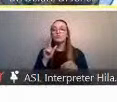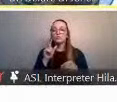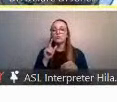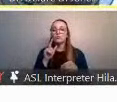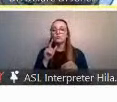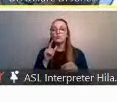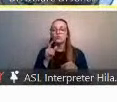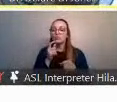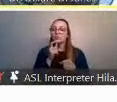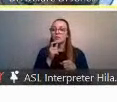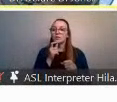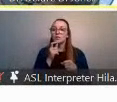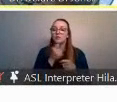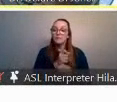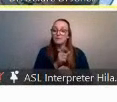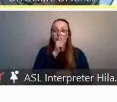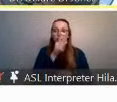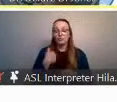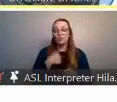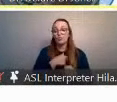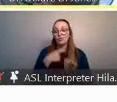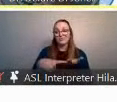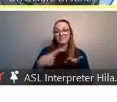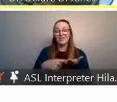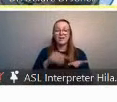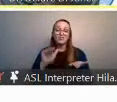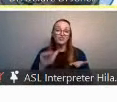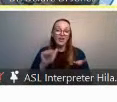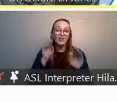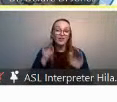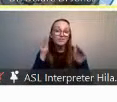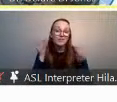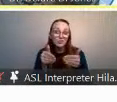sure that when we're talking about child-centered, that we're also